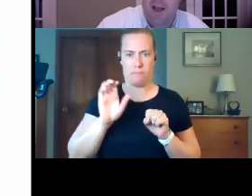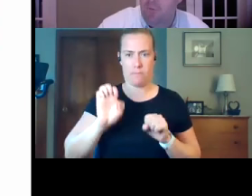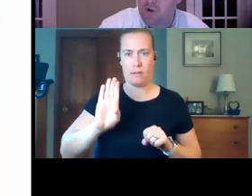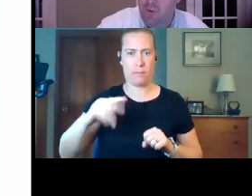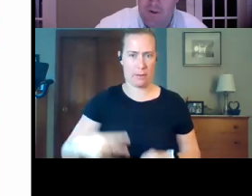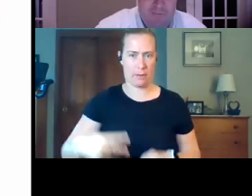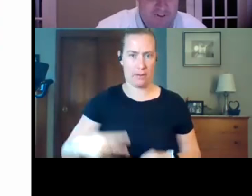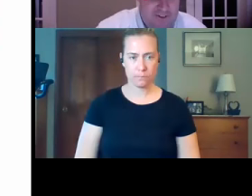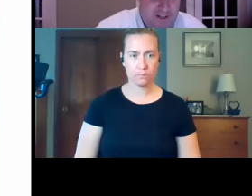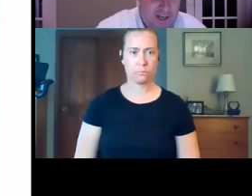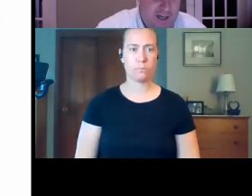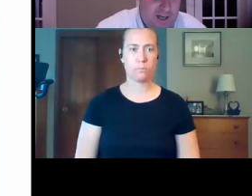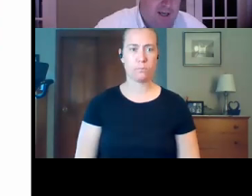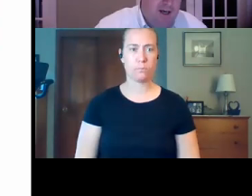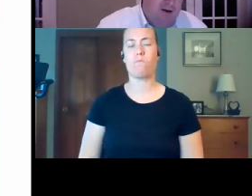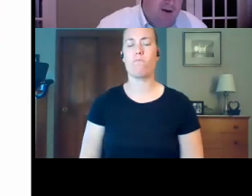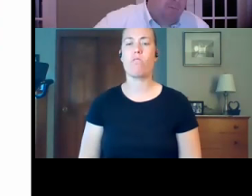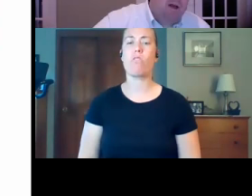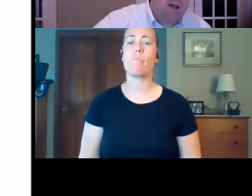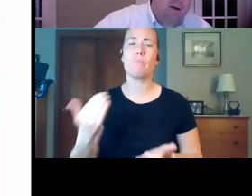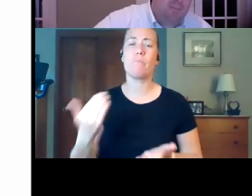And again, we just want to emphasize that